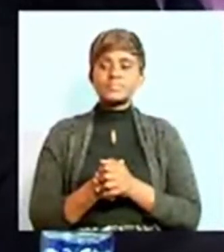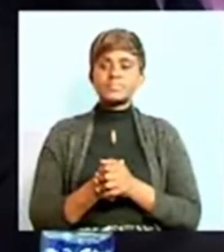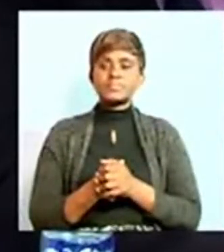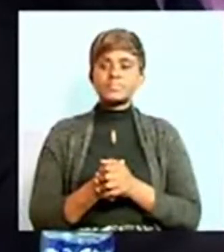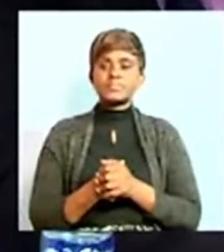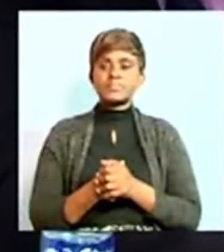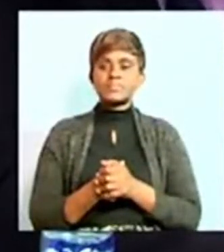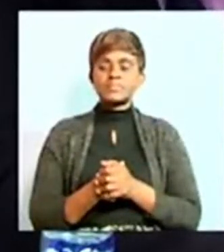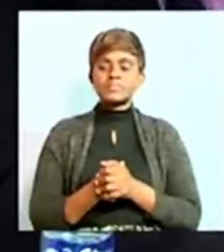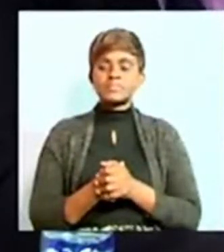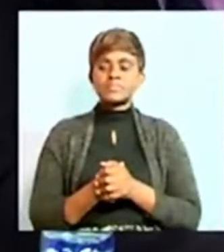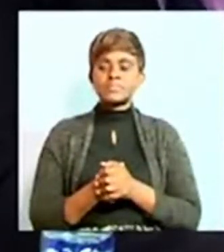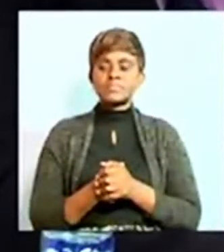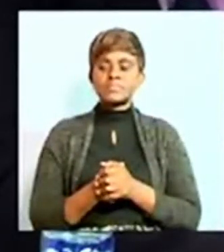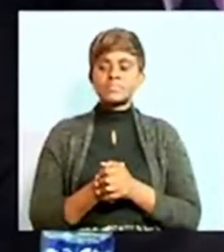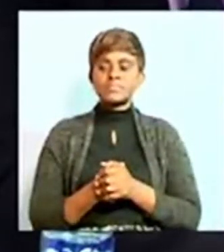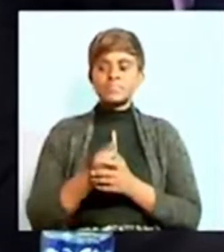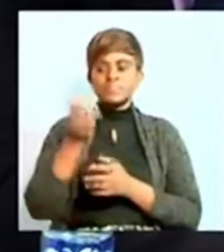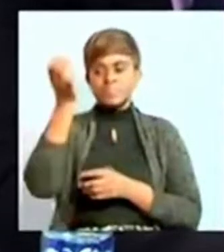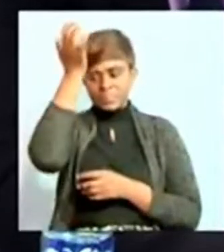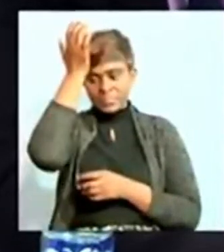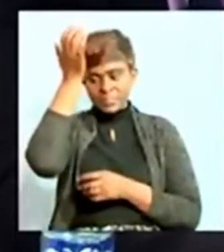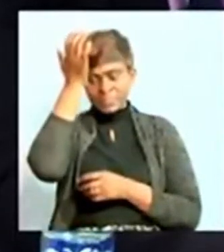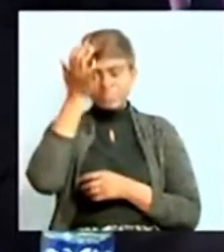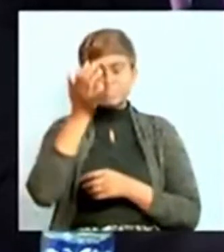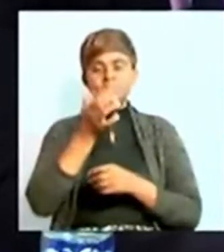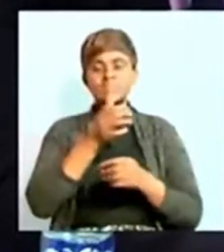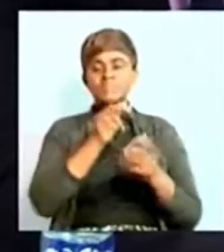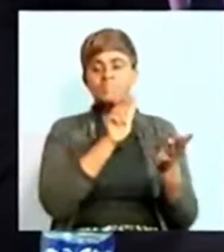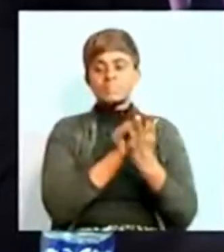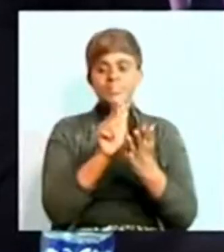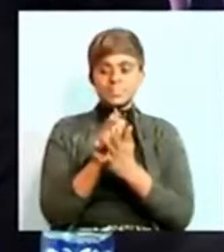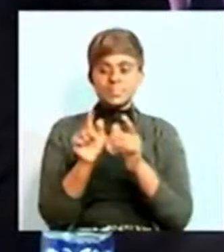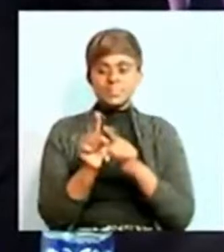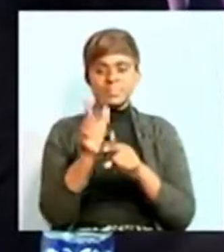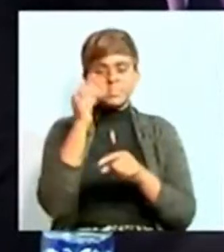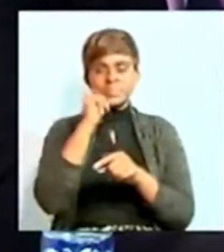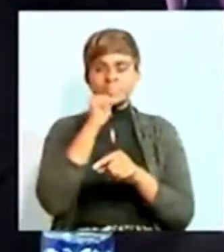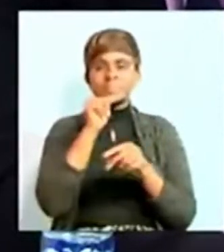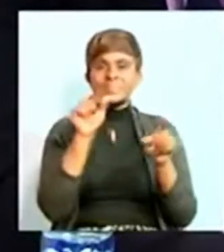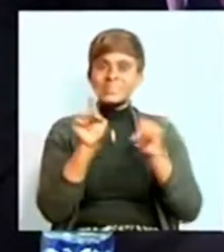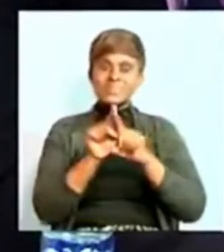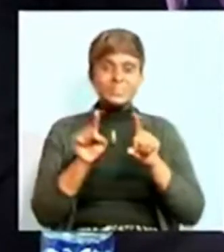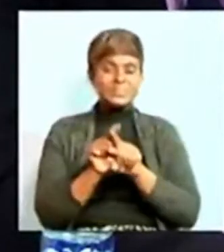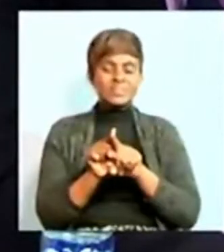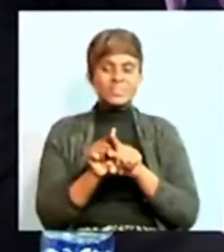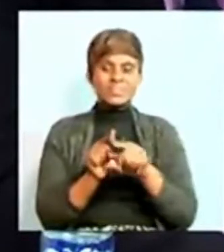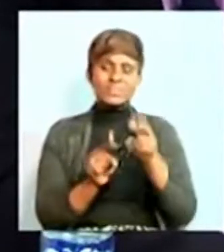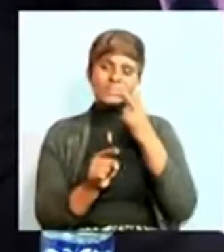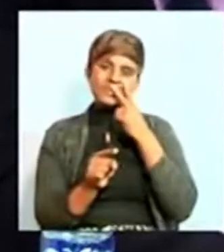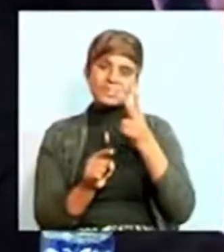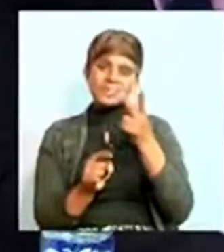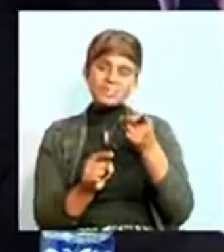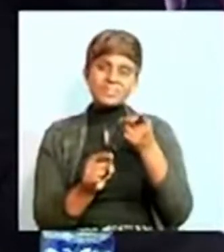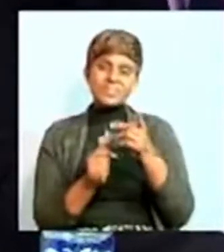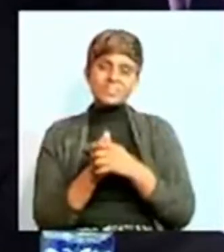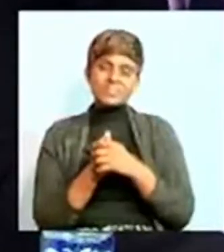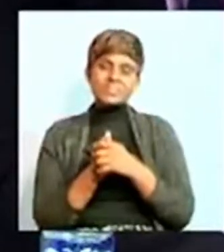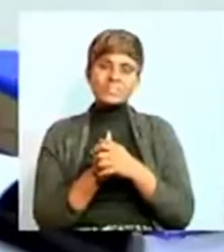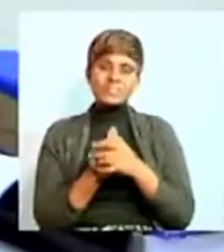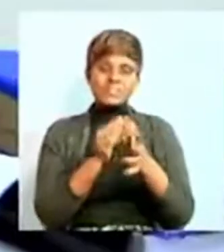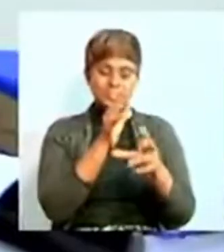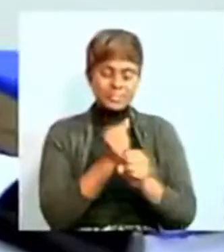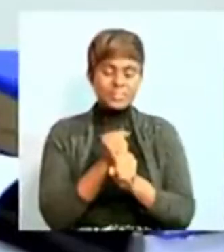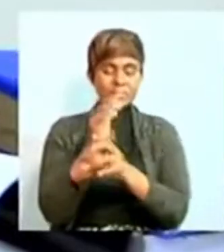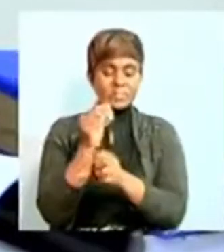be cancelled and countersigned. Yes, and why didn't you do the same? Look at the